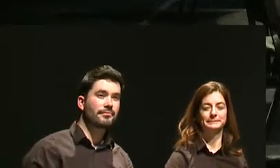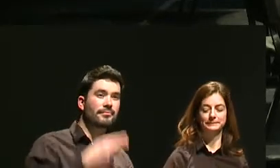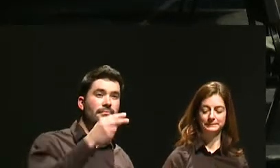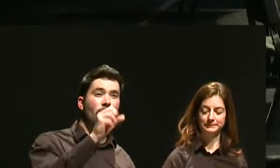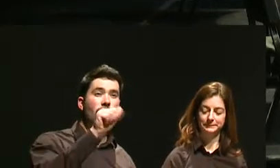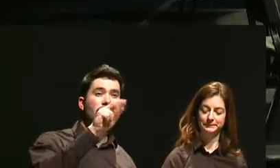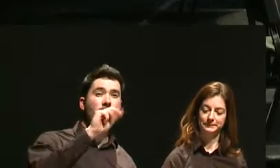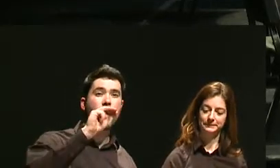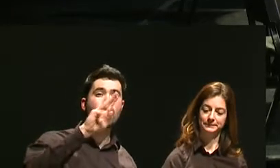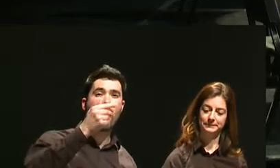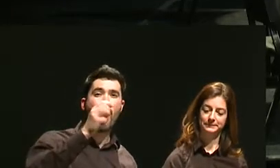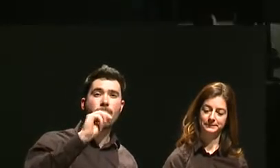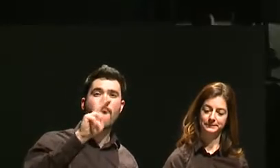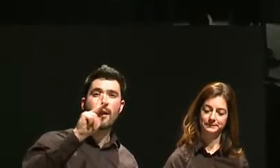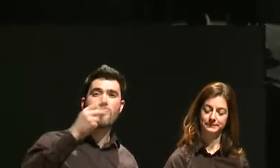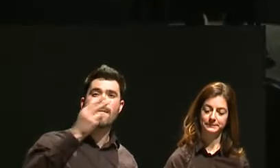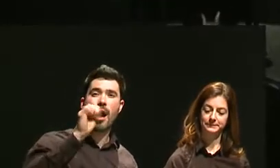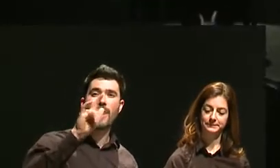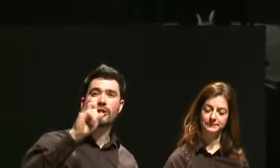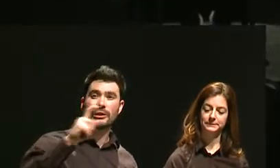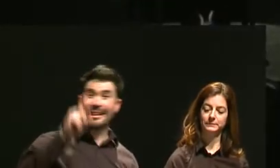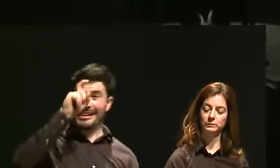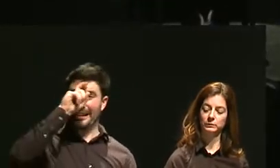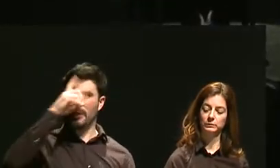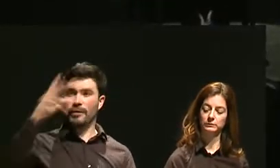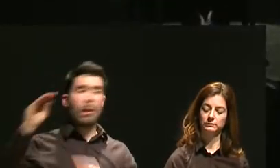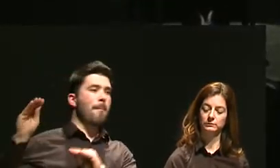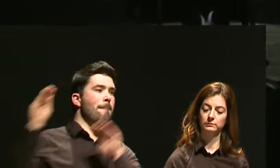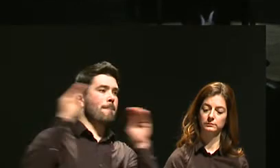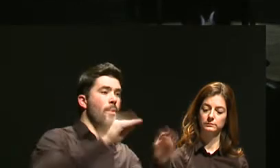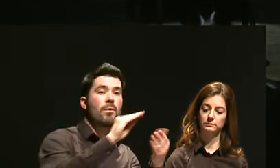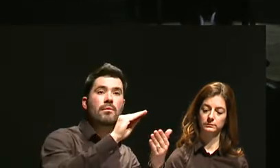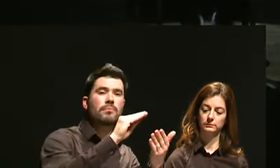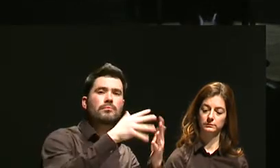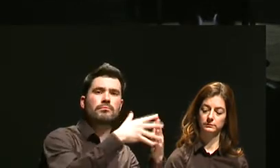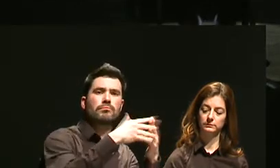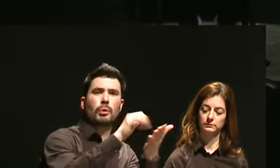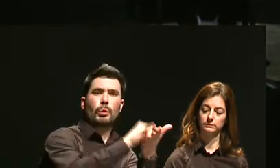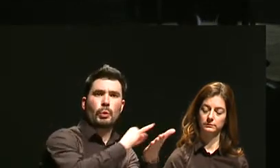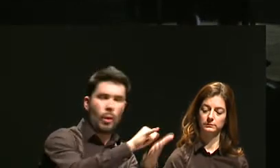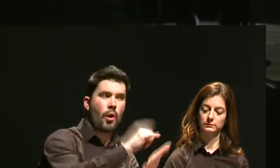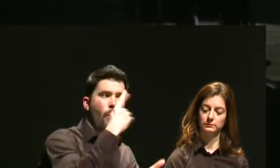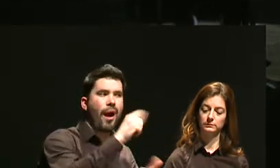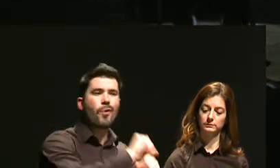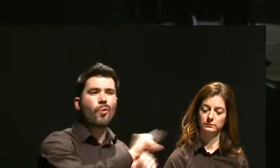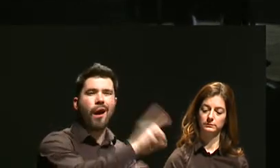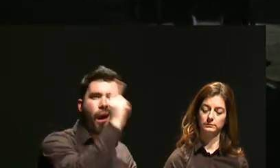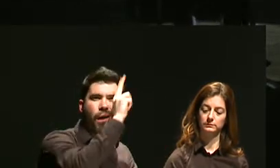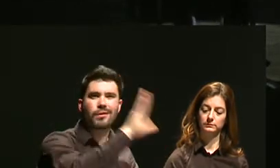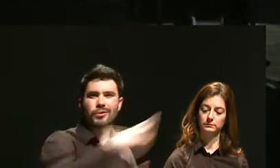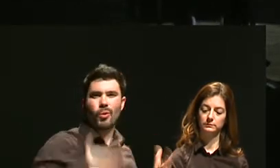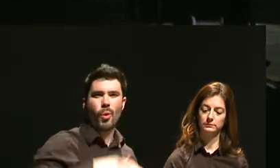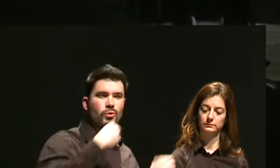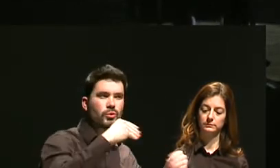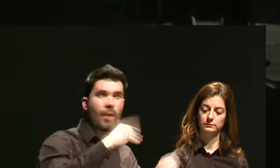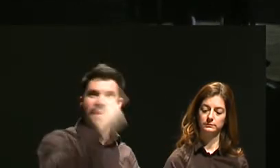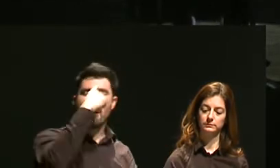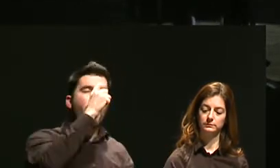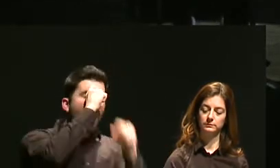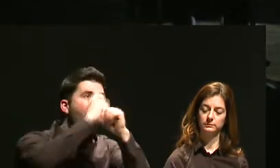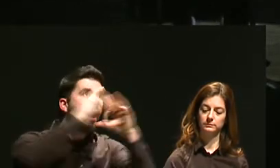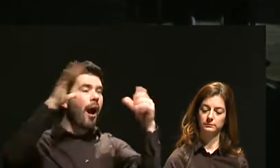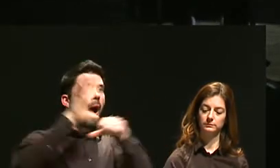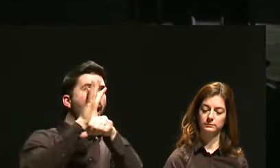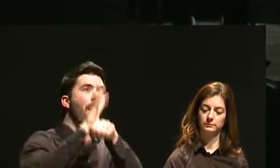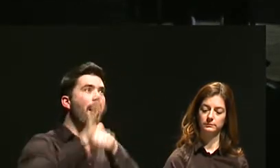1983. Hossein Mohamed Kafaji moves from Egypt to New York to work at his uncle's clothing stores in Harlem and Queens. Hossein thinks America will be like the